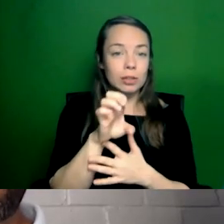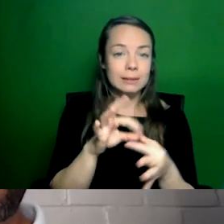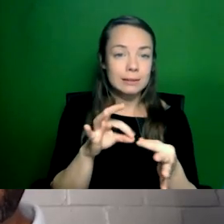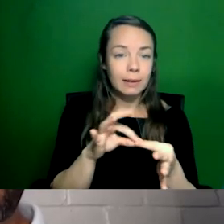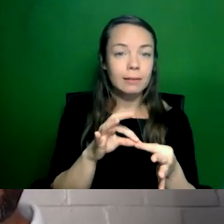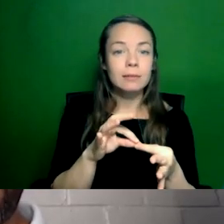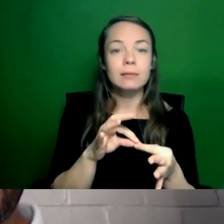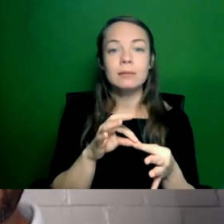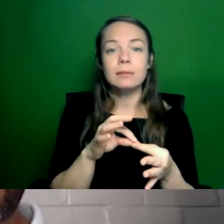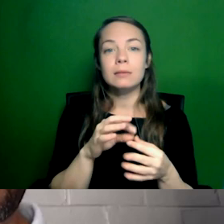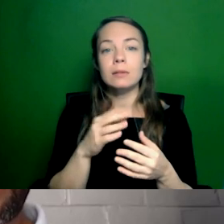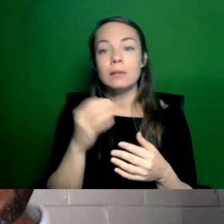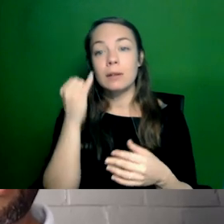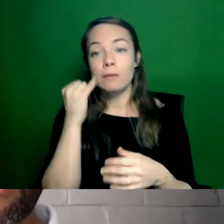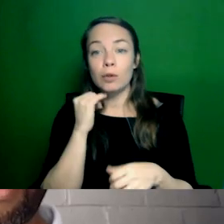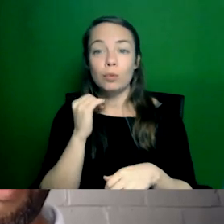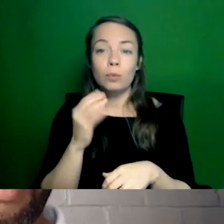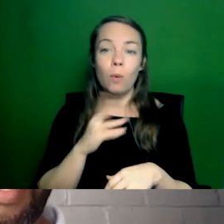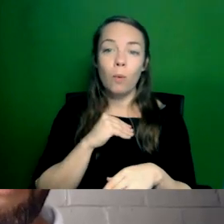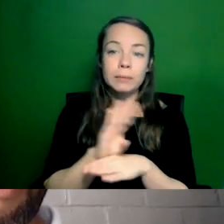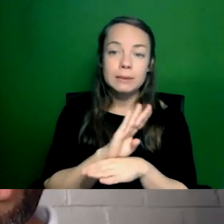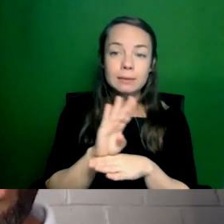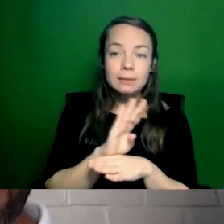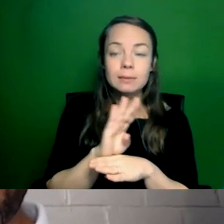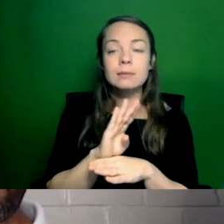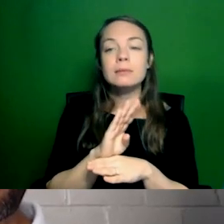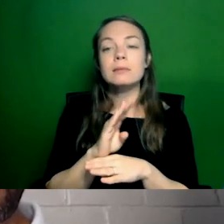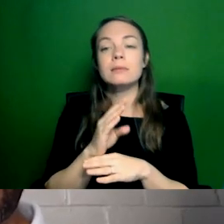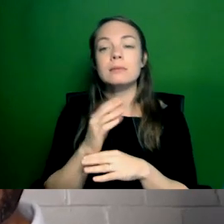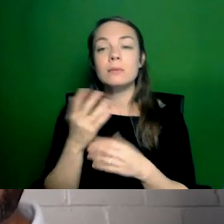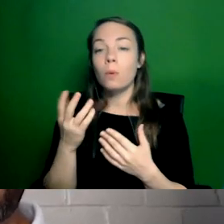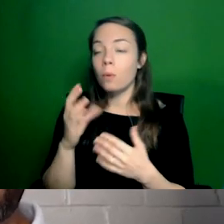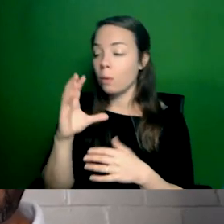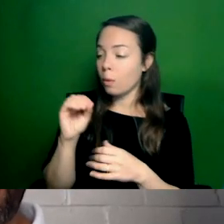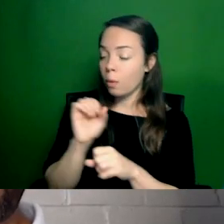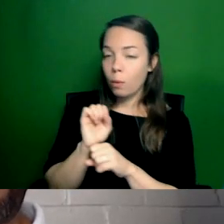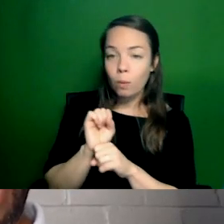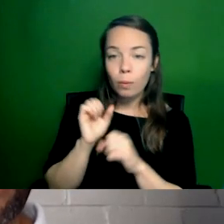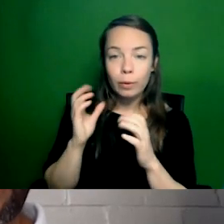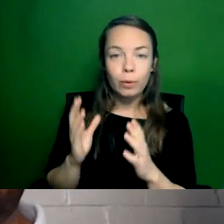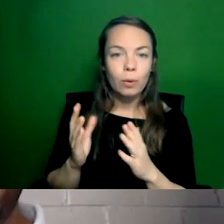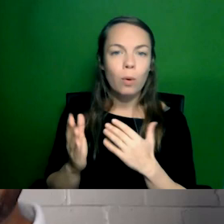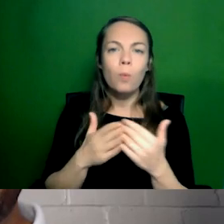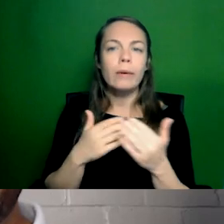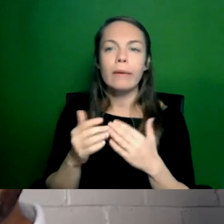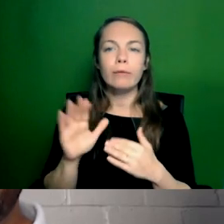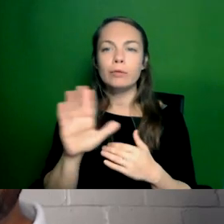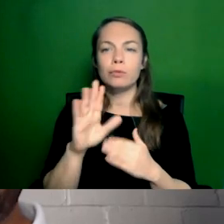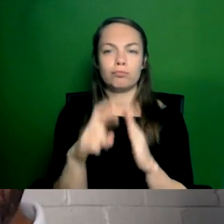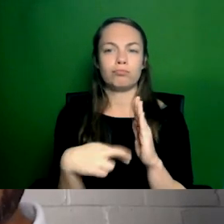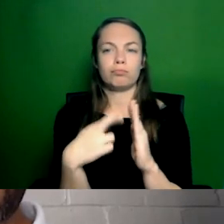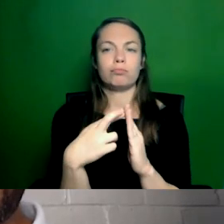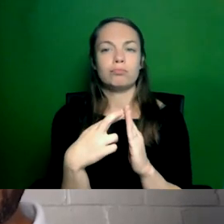through whether you run a business, you are a coworker, whatever capacity you're in,